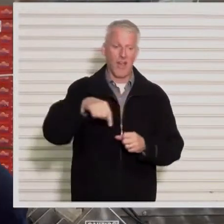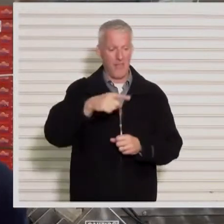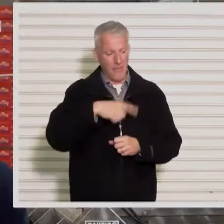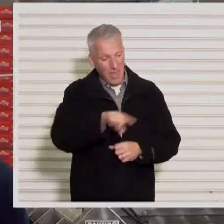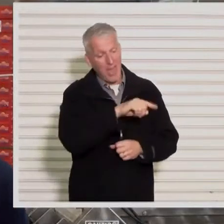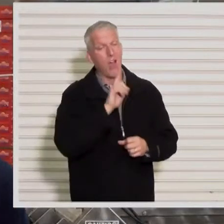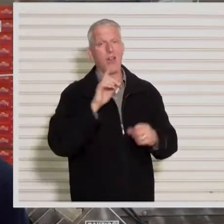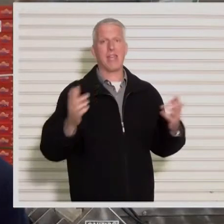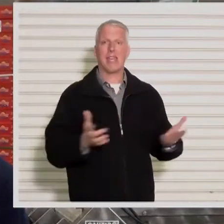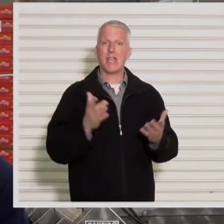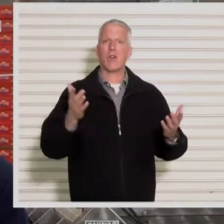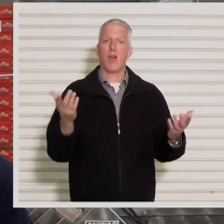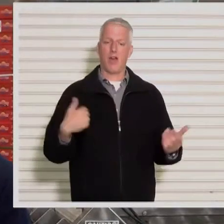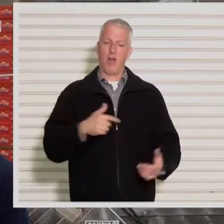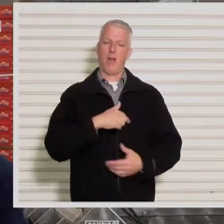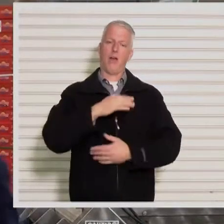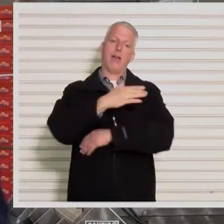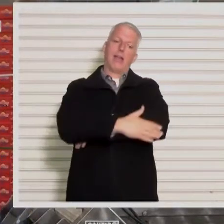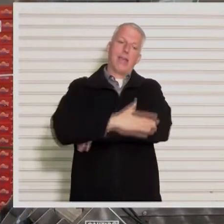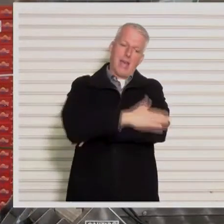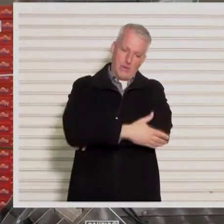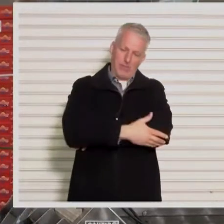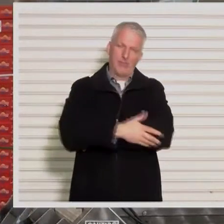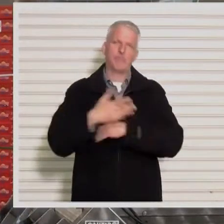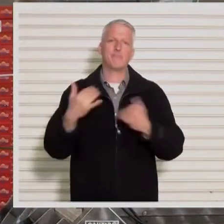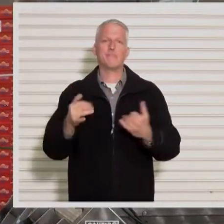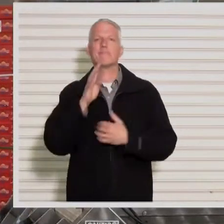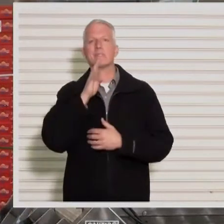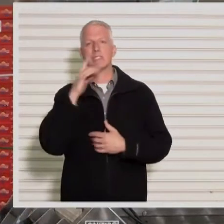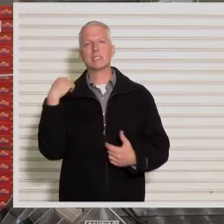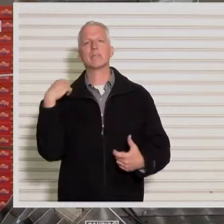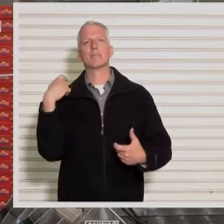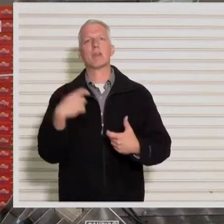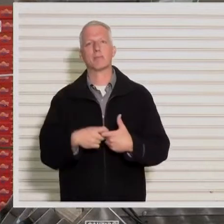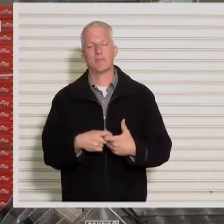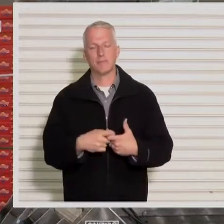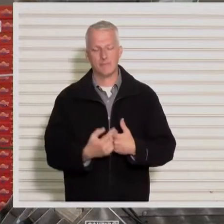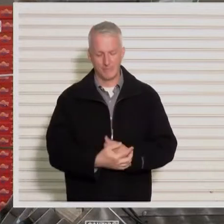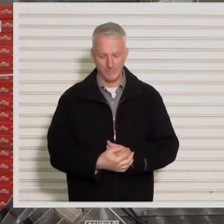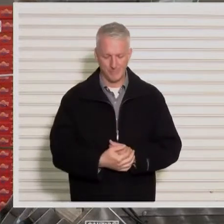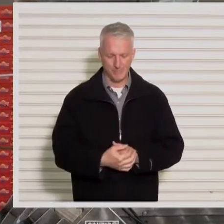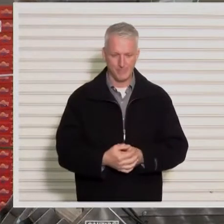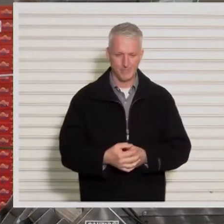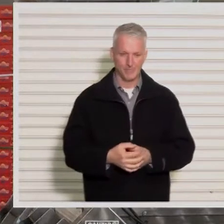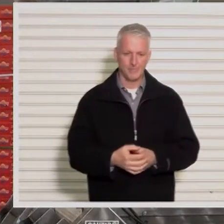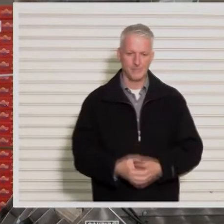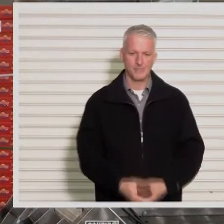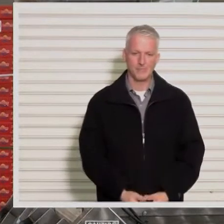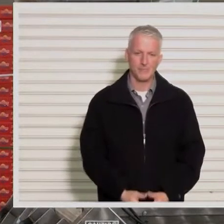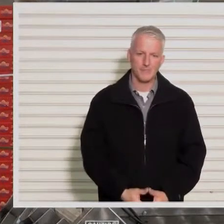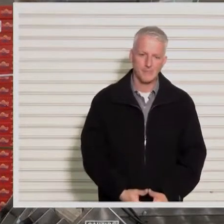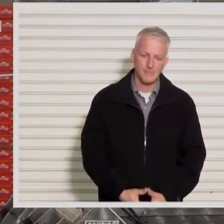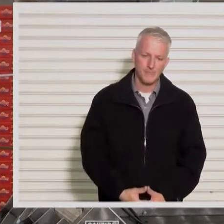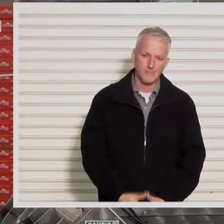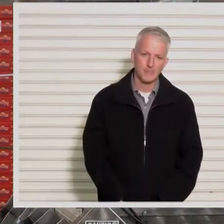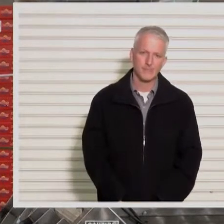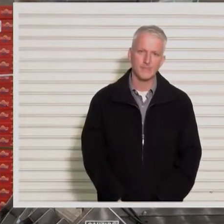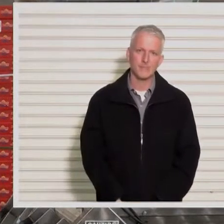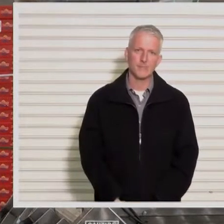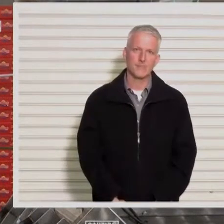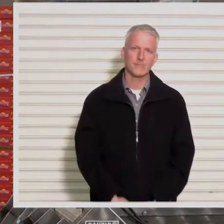county. Con eso les quiero dar las gracias a todos que están aquí. Les quiero decir que el